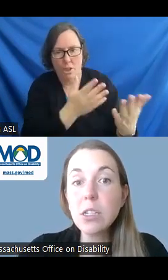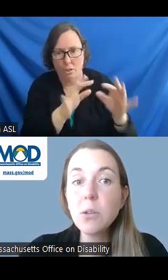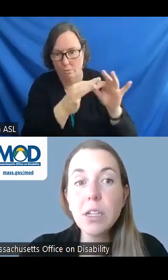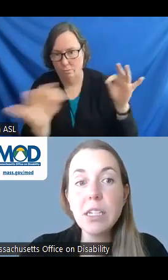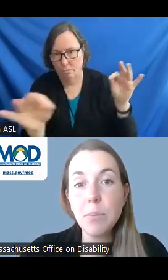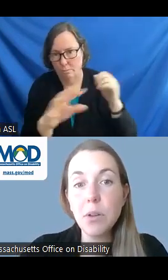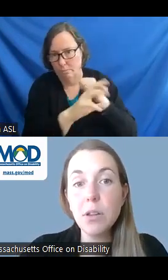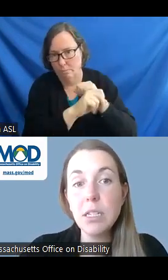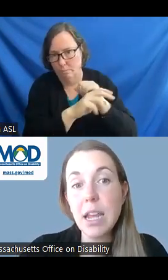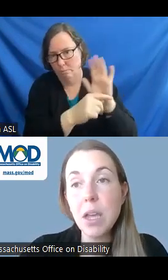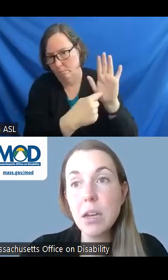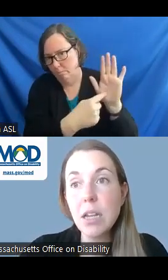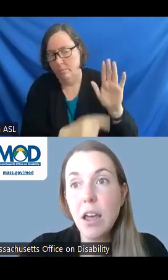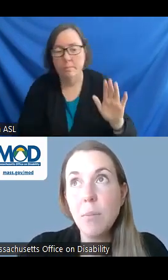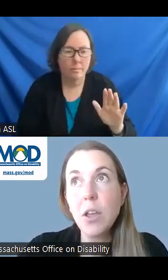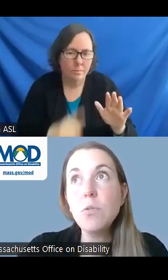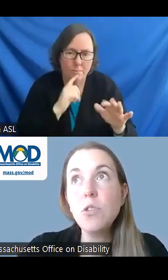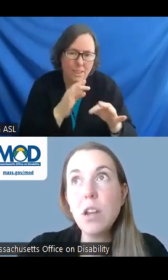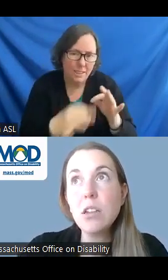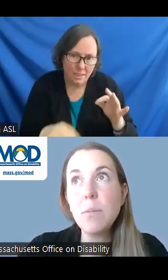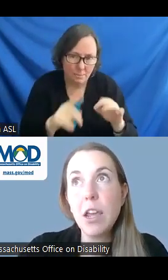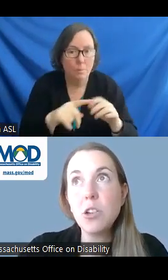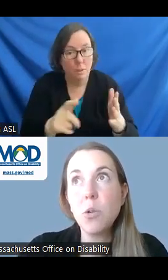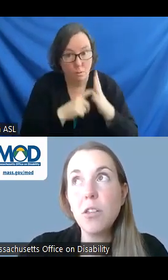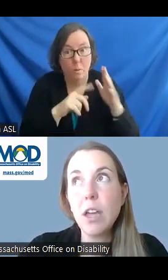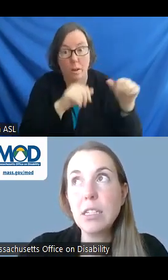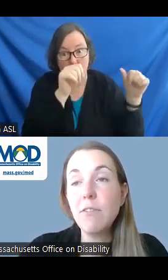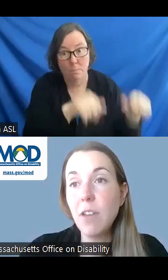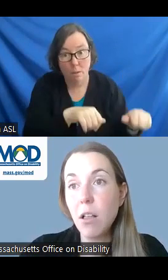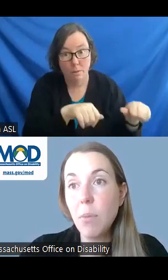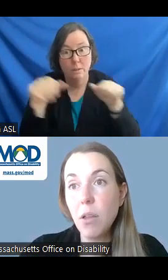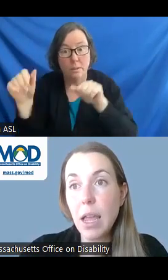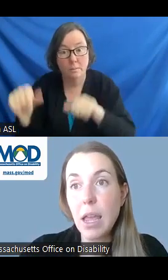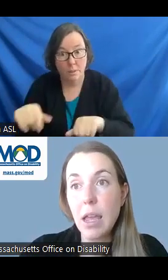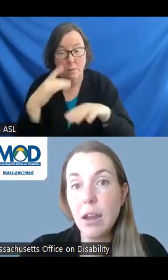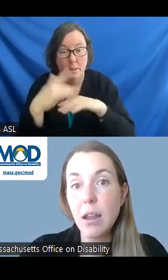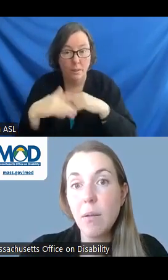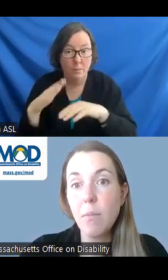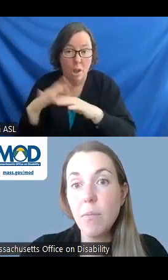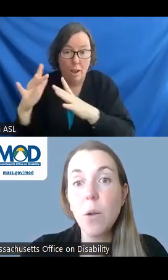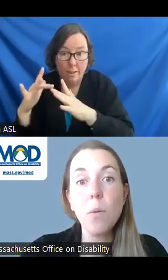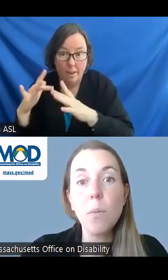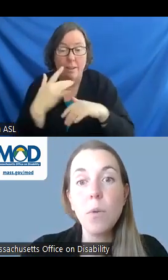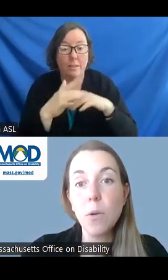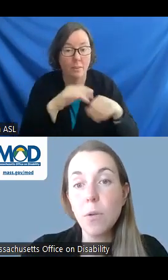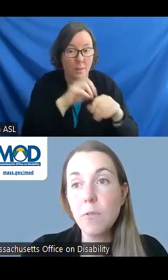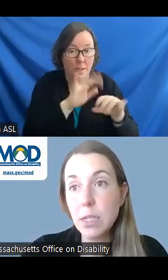So this is a really simple statement, but you do need to make sure that it's available in